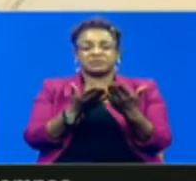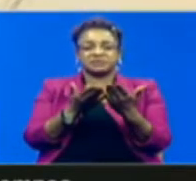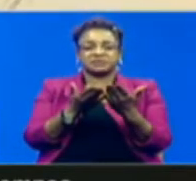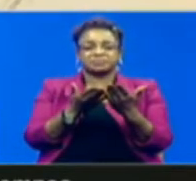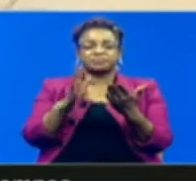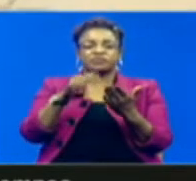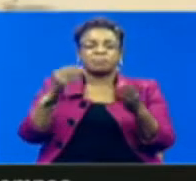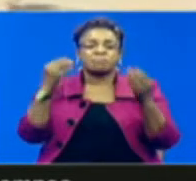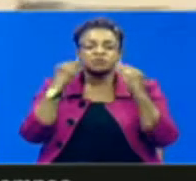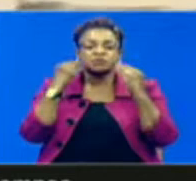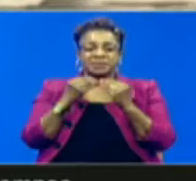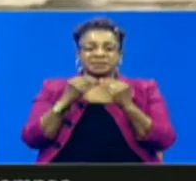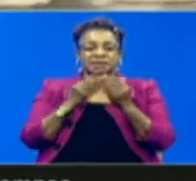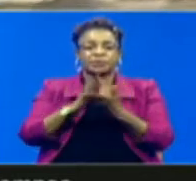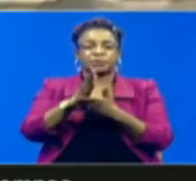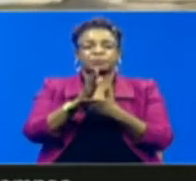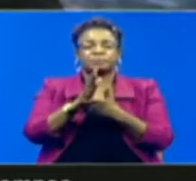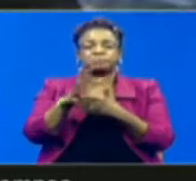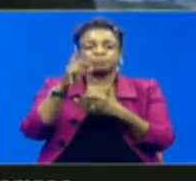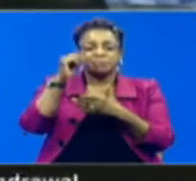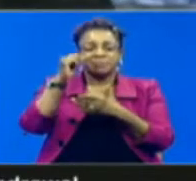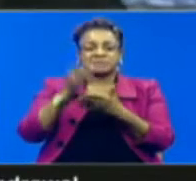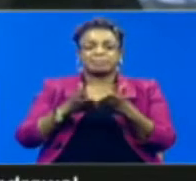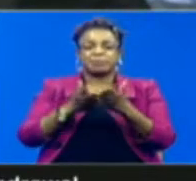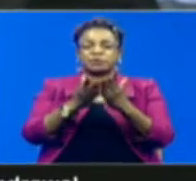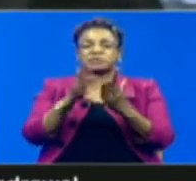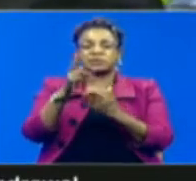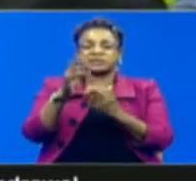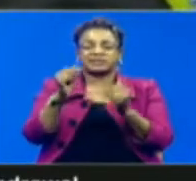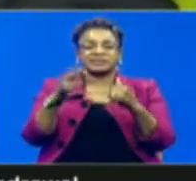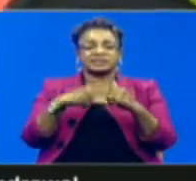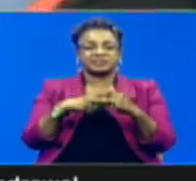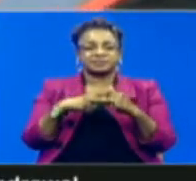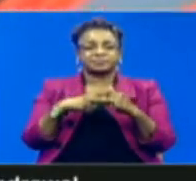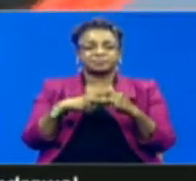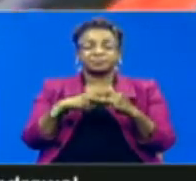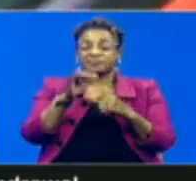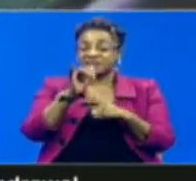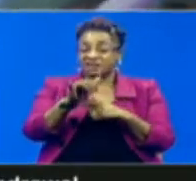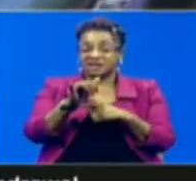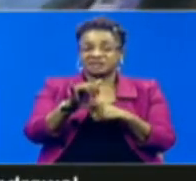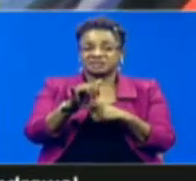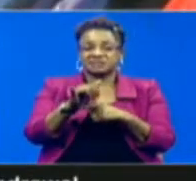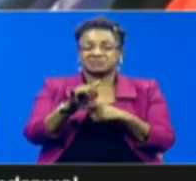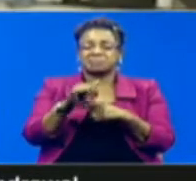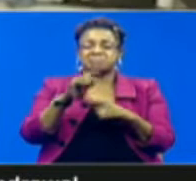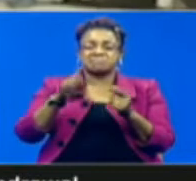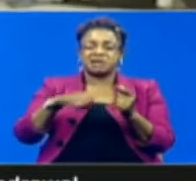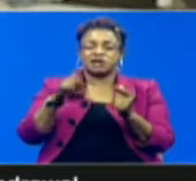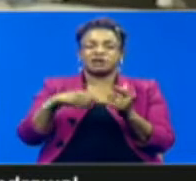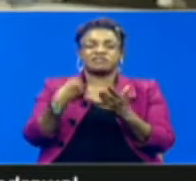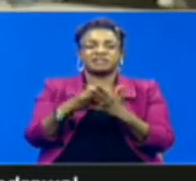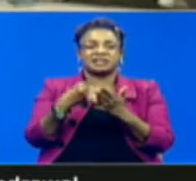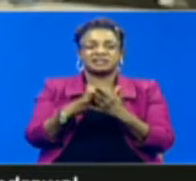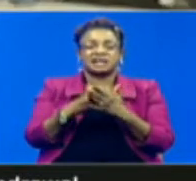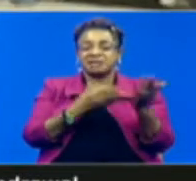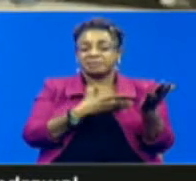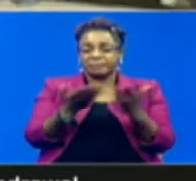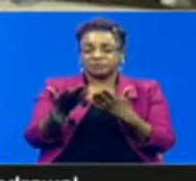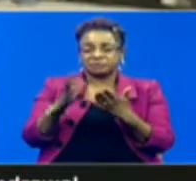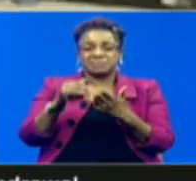from Mozambique through the port of Mombasa in 2017. The consignment, worth millions of shillings, had been imported by a